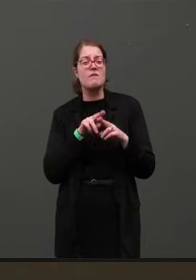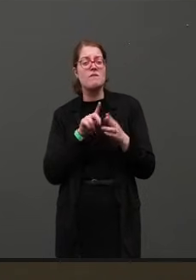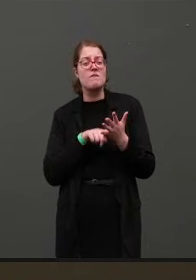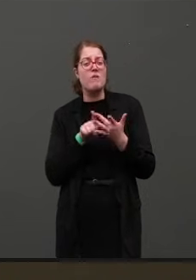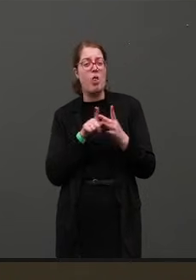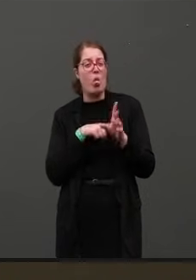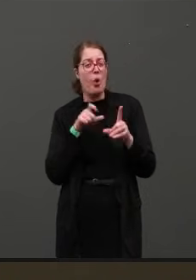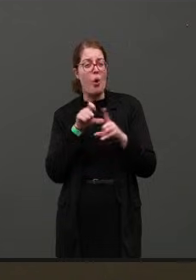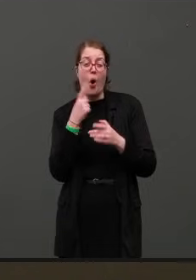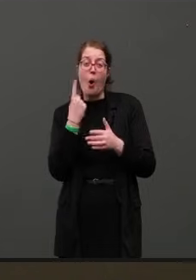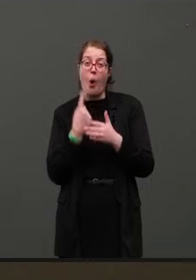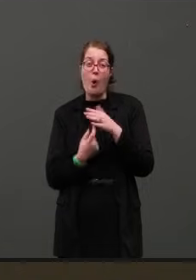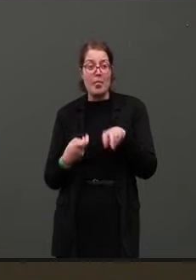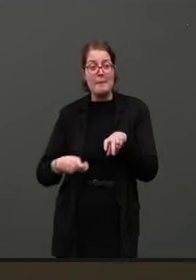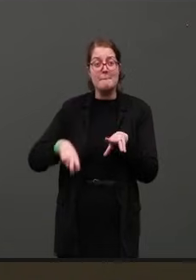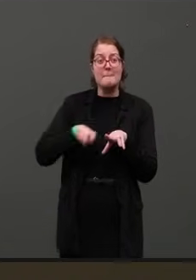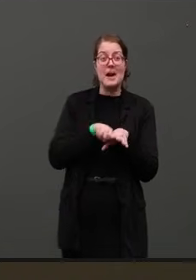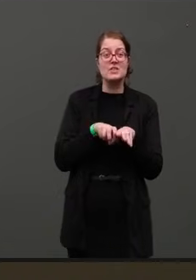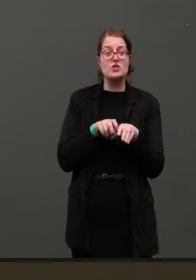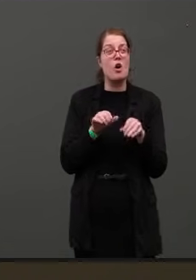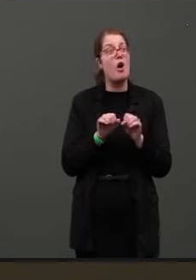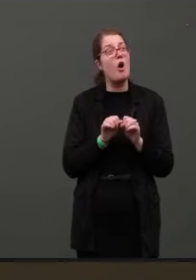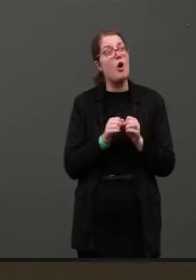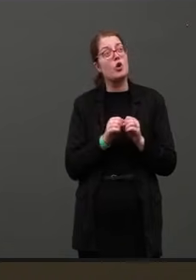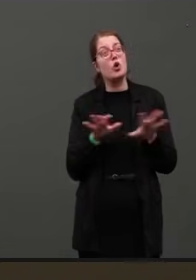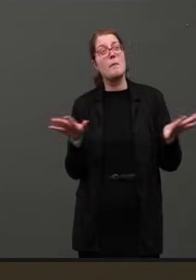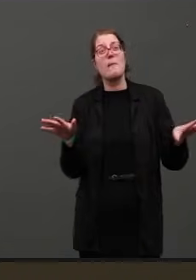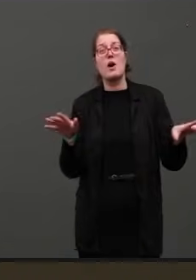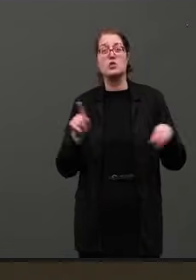commercial shuttle flight to the moon? How are they making a profit?